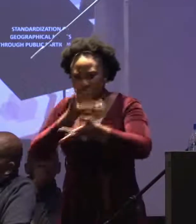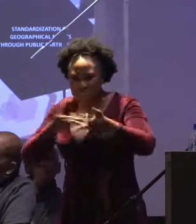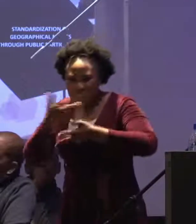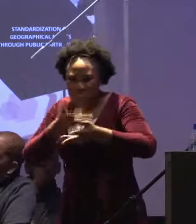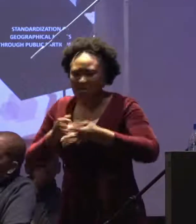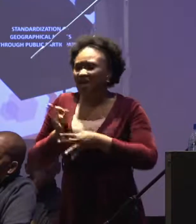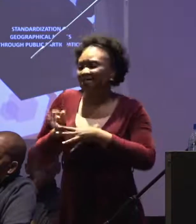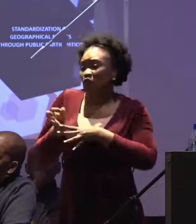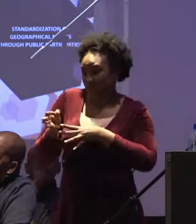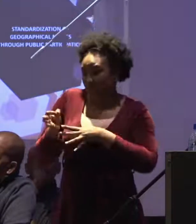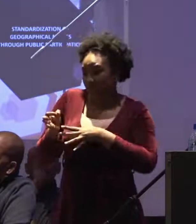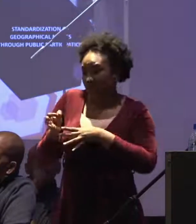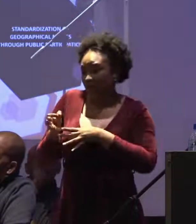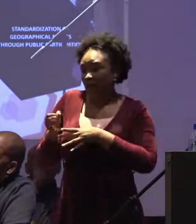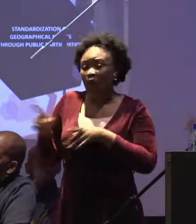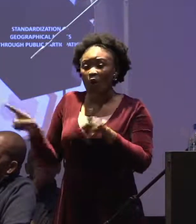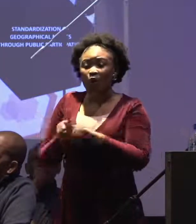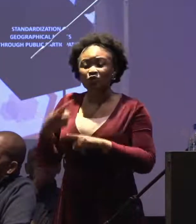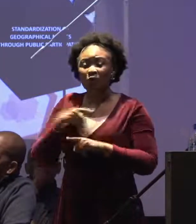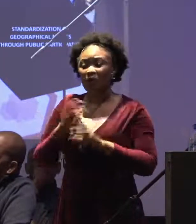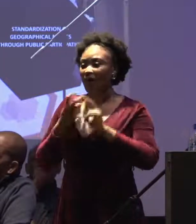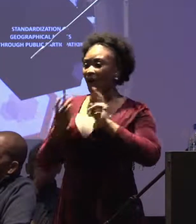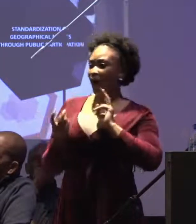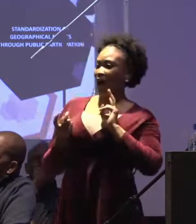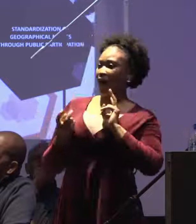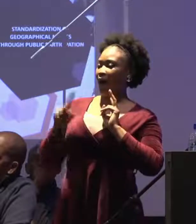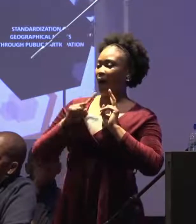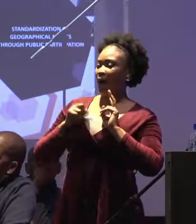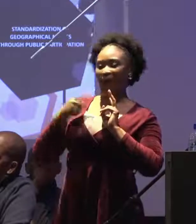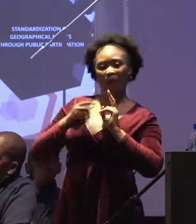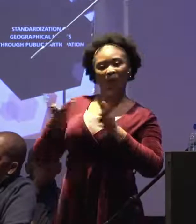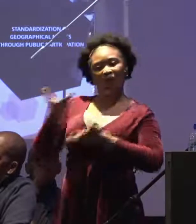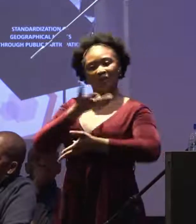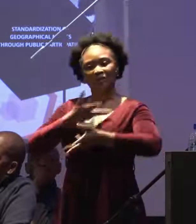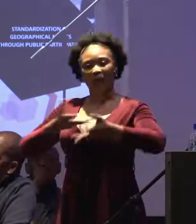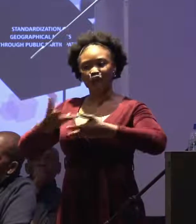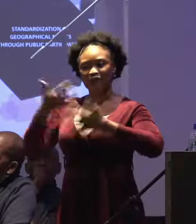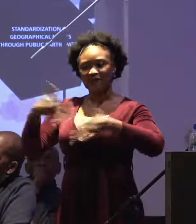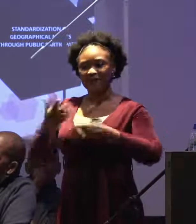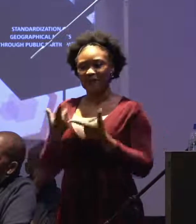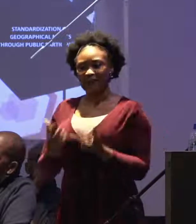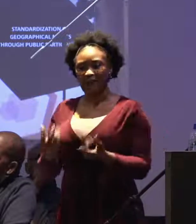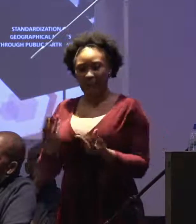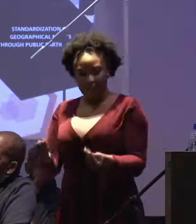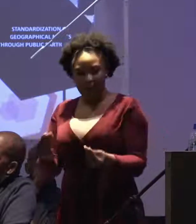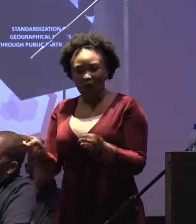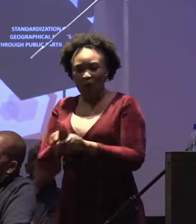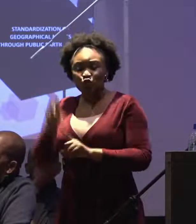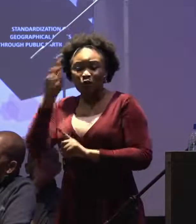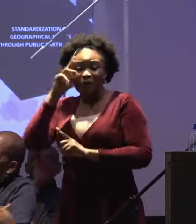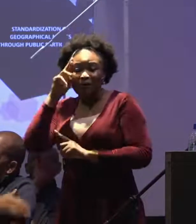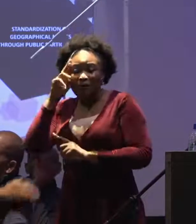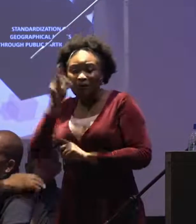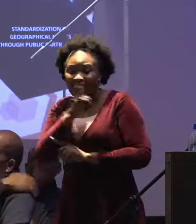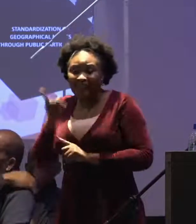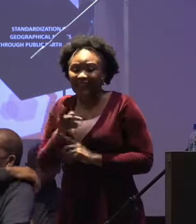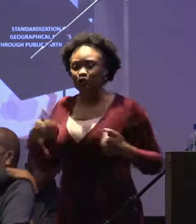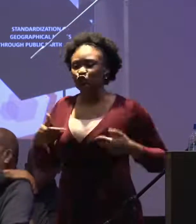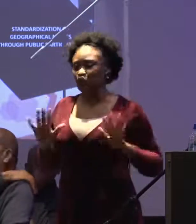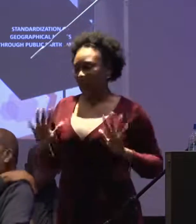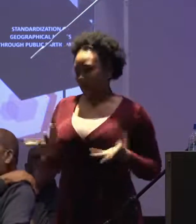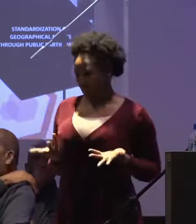we are going to marvel at the discussions we've had and remember how this was sparked, how this